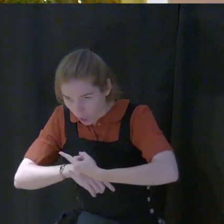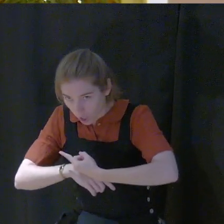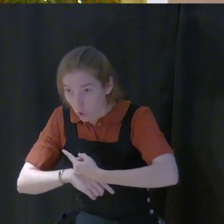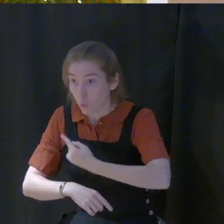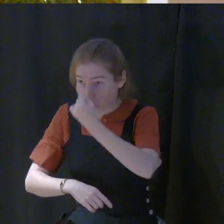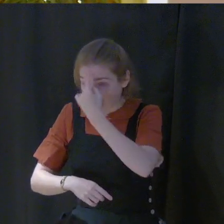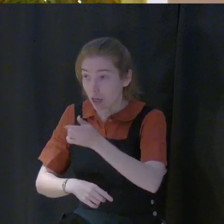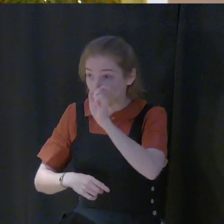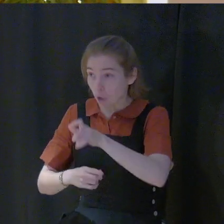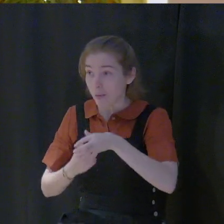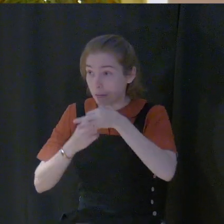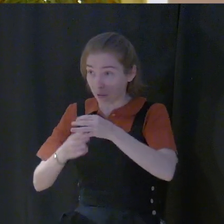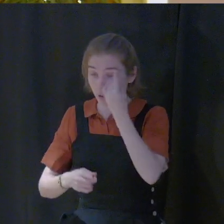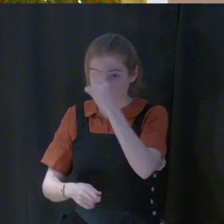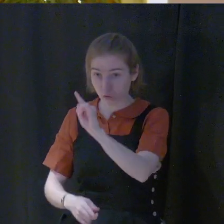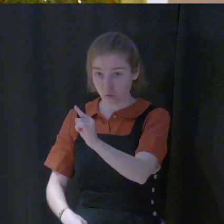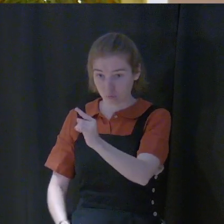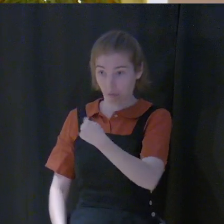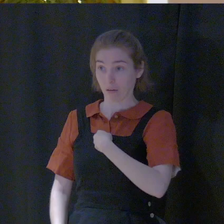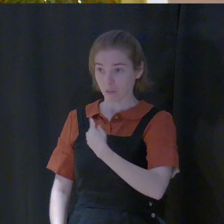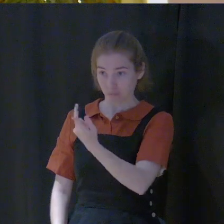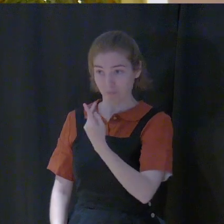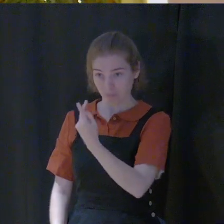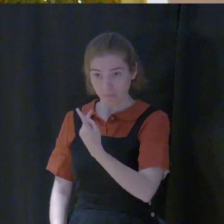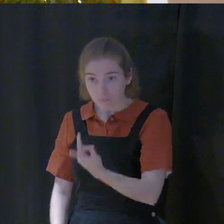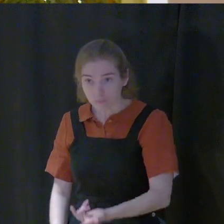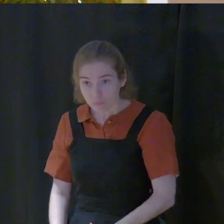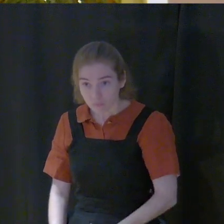you think it should be special to us?